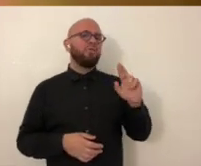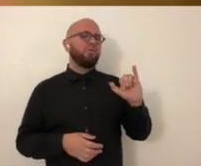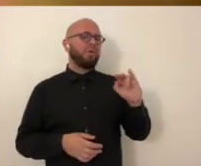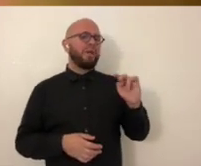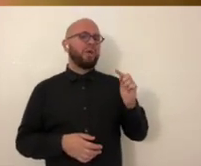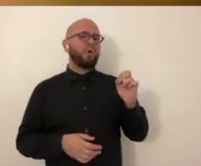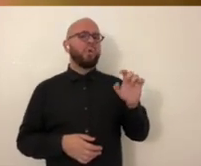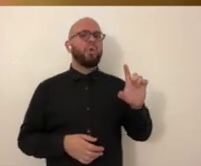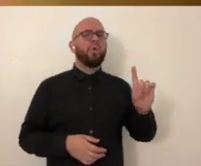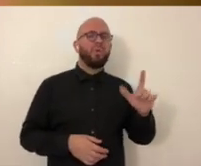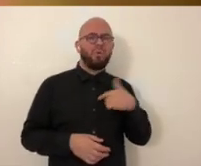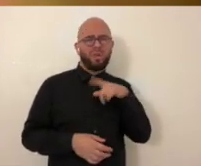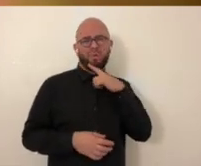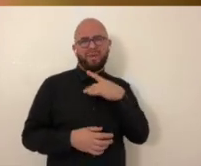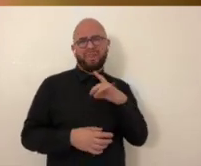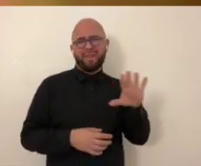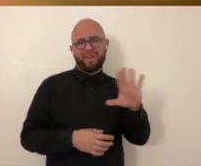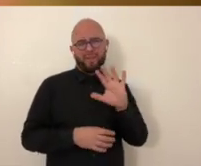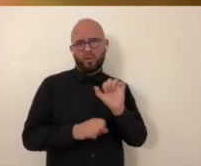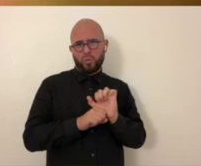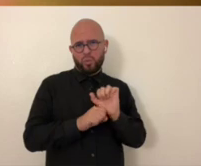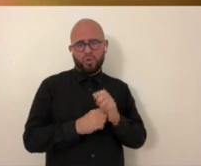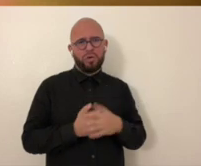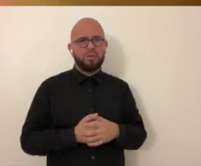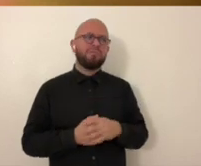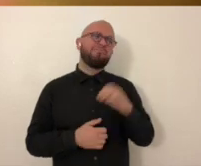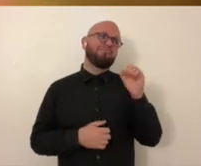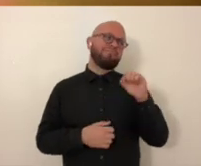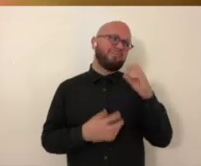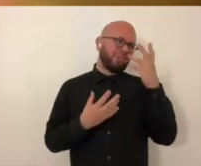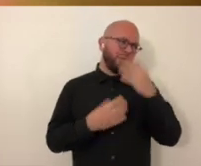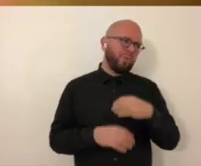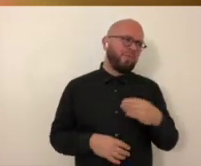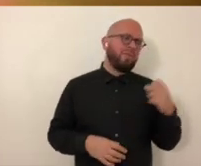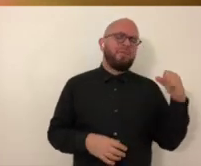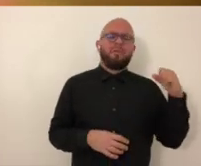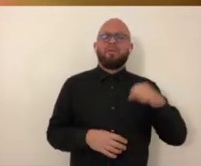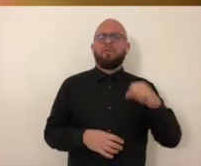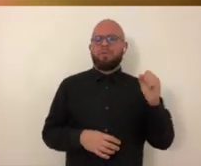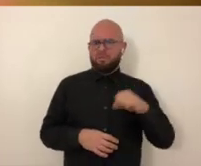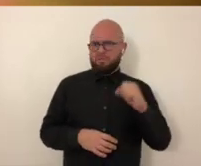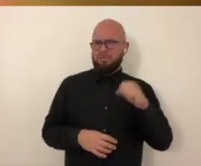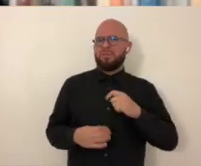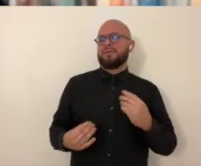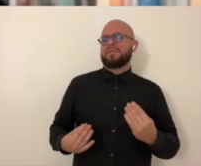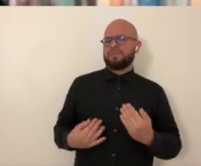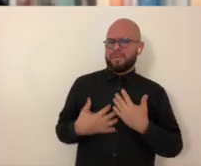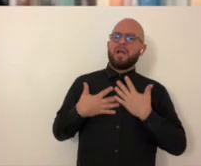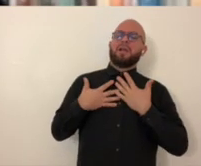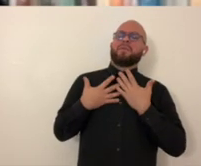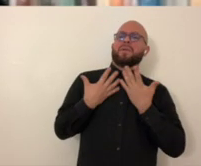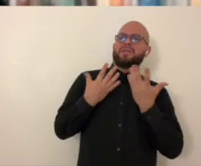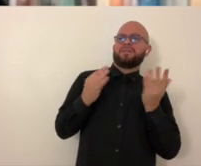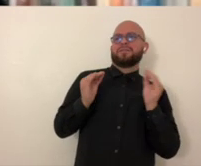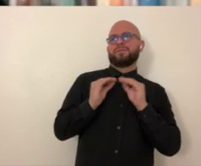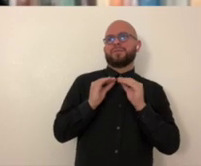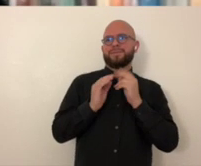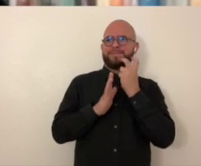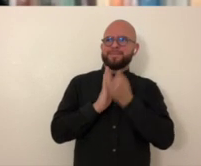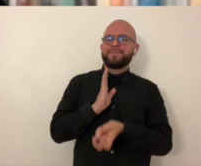Hawk. Faith Ringel. I really liked her work. Beautiful stuff.